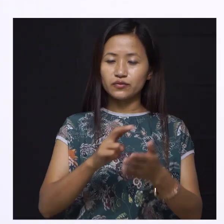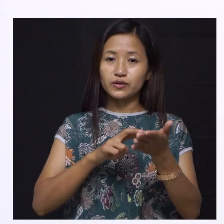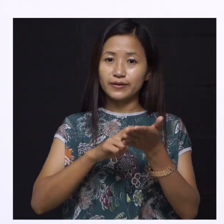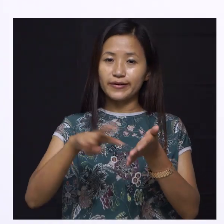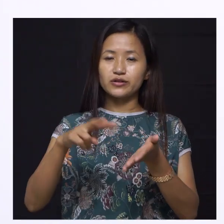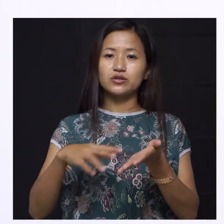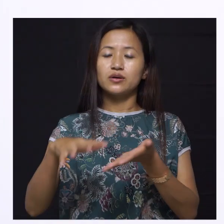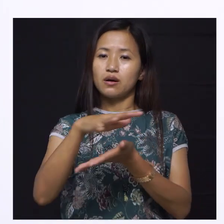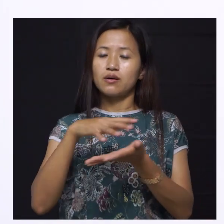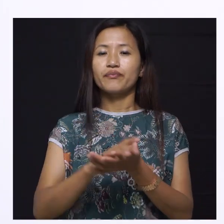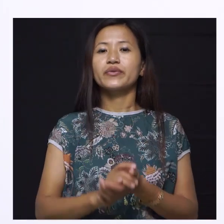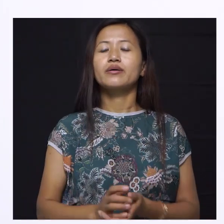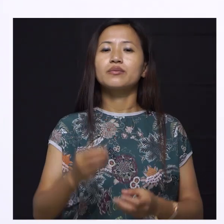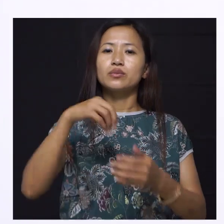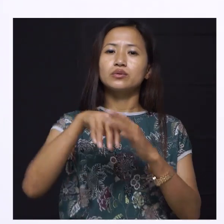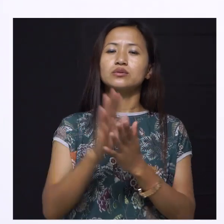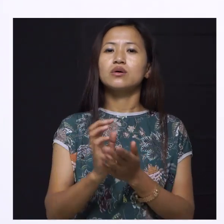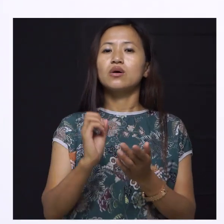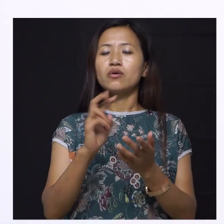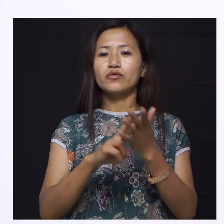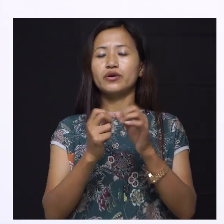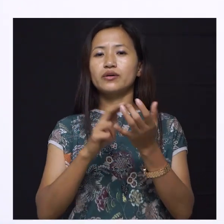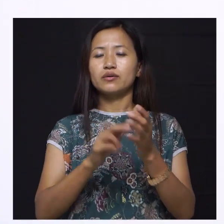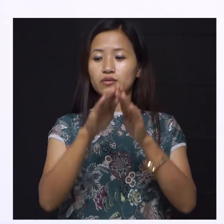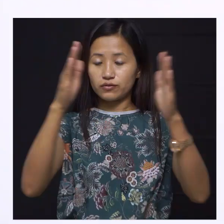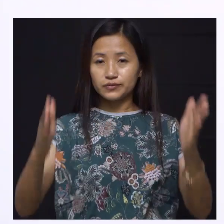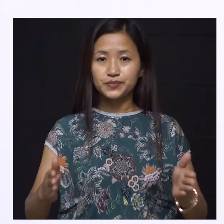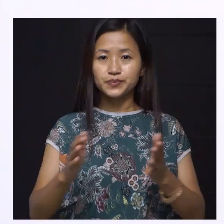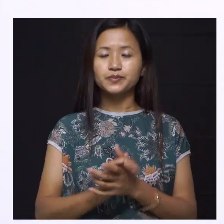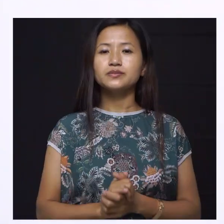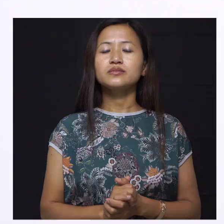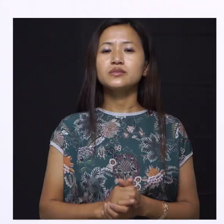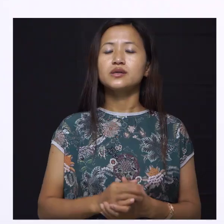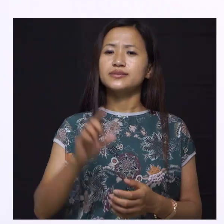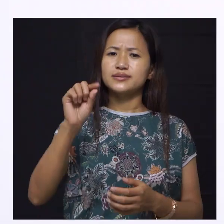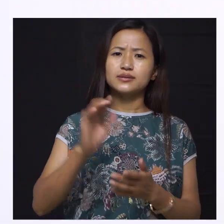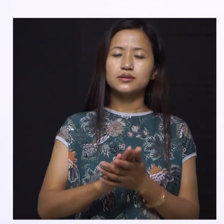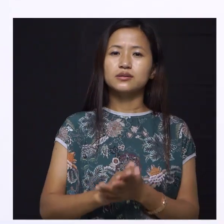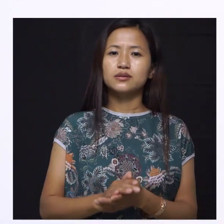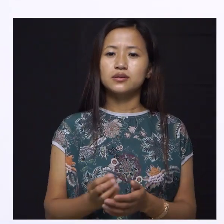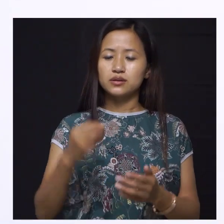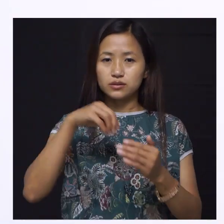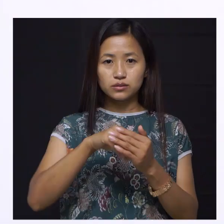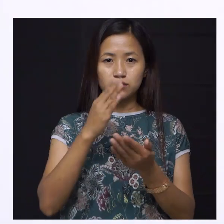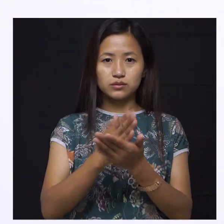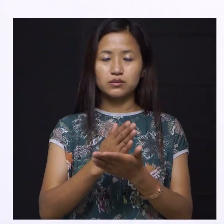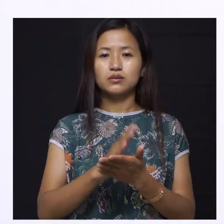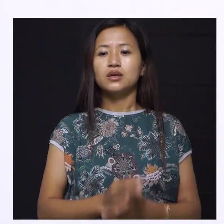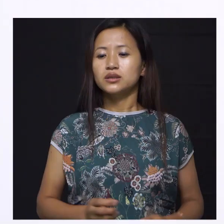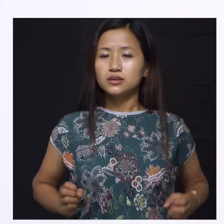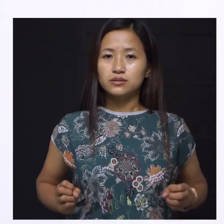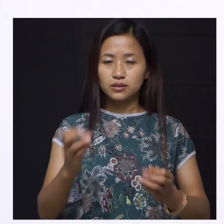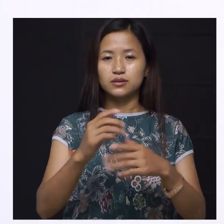finished kneading the cake, right? And put it into the oven for baking. And as soon as she did that, this shows that she did not even stop. She started